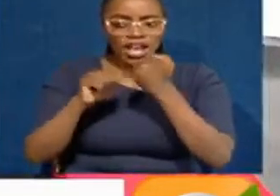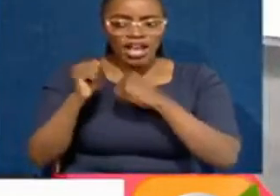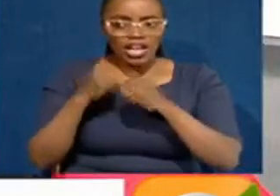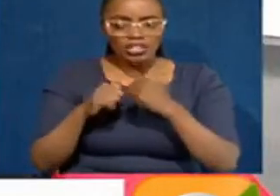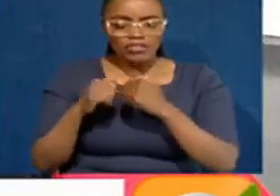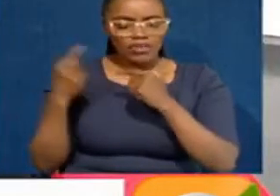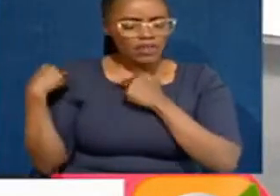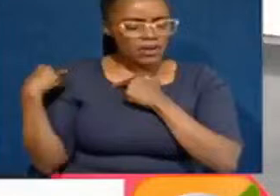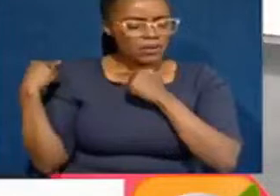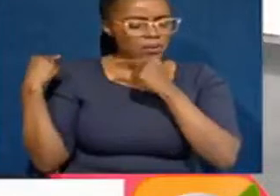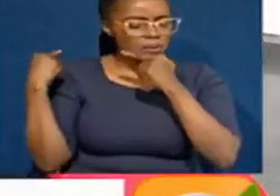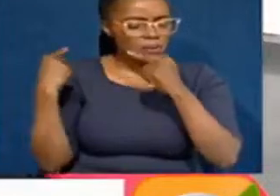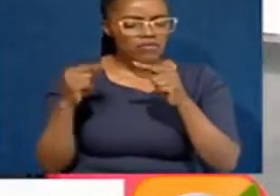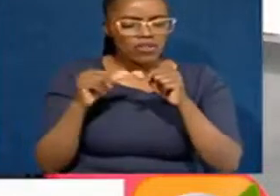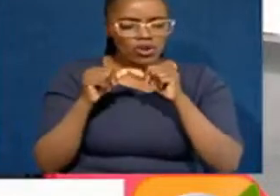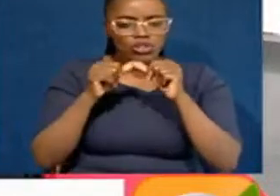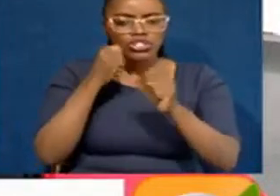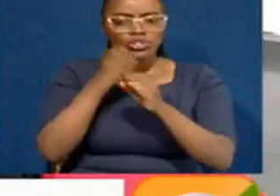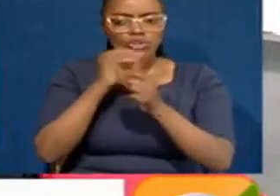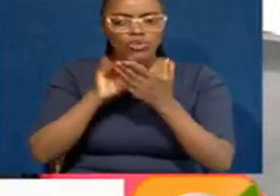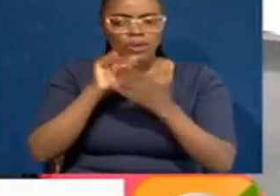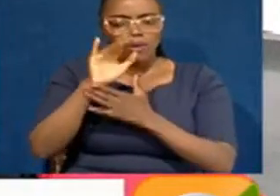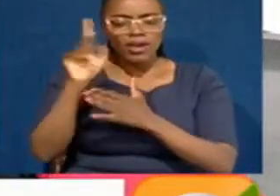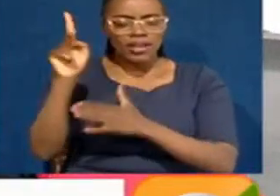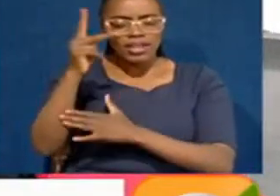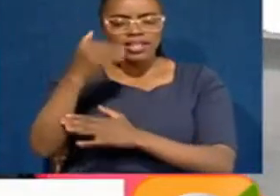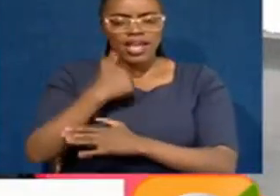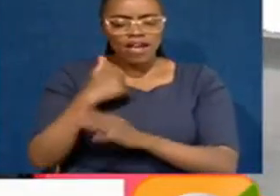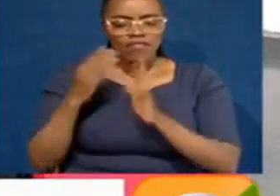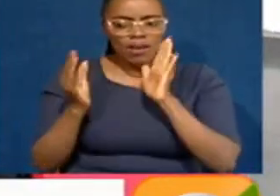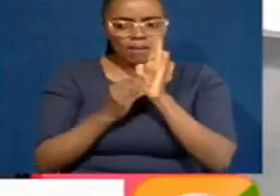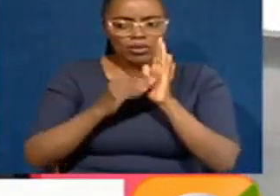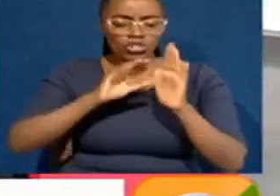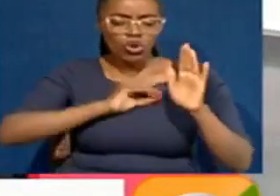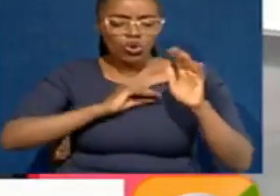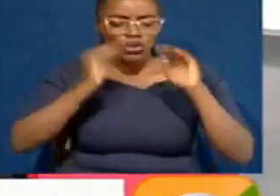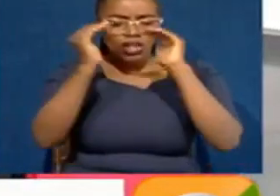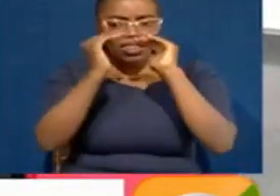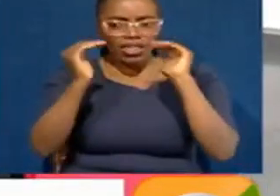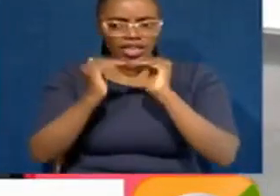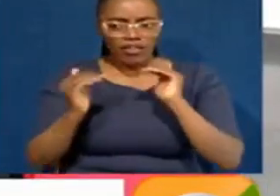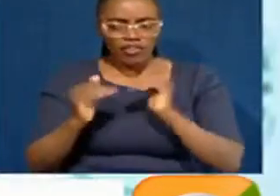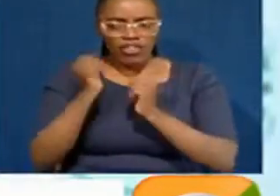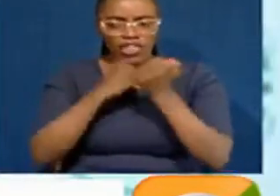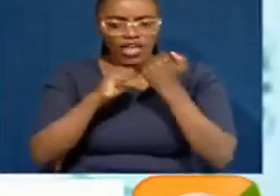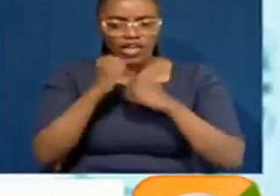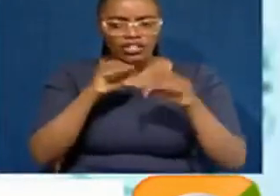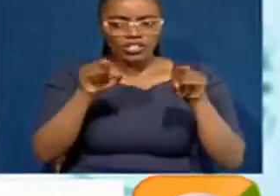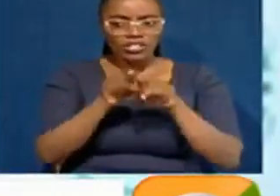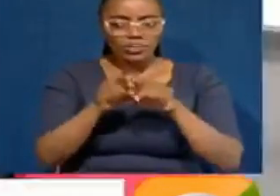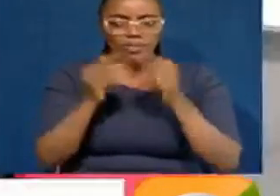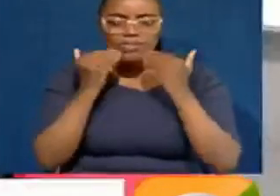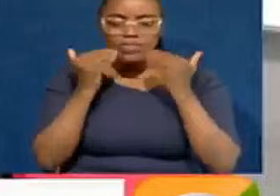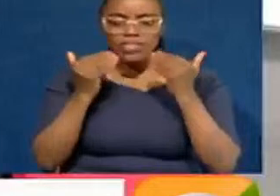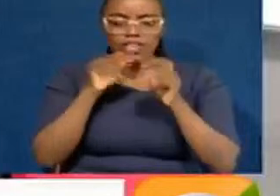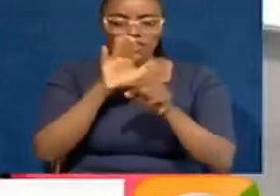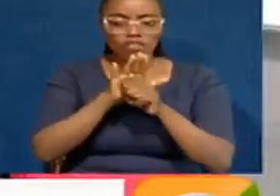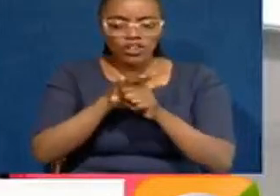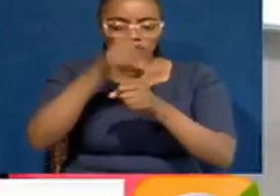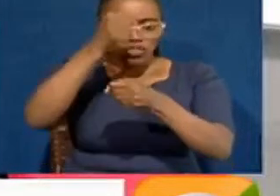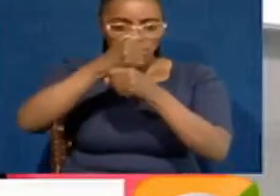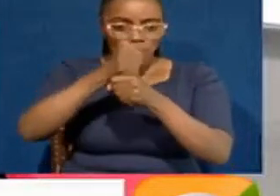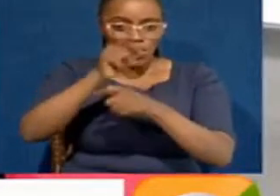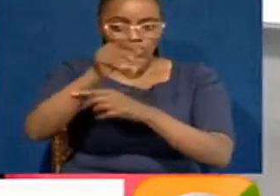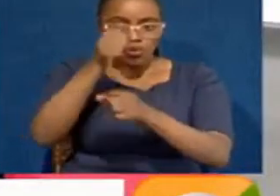come a long way, but we continue to do more. Kenya having set up its own threshold for action on the same. Thank you very much for the work that you